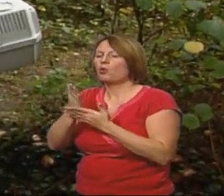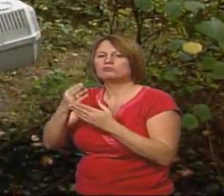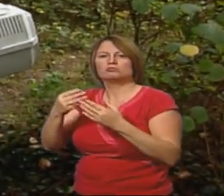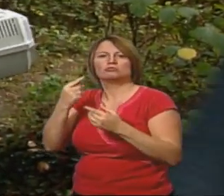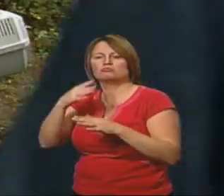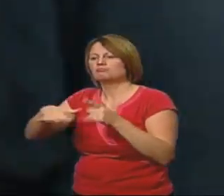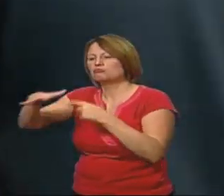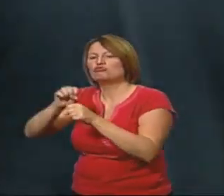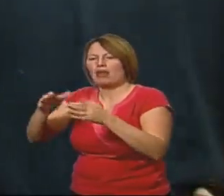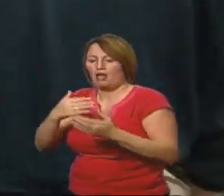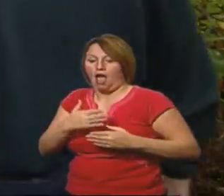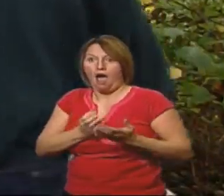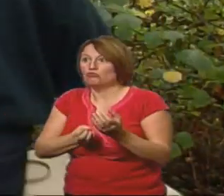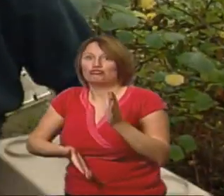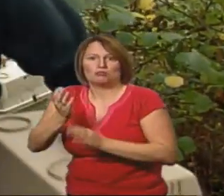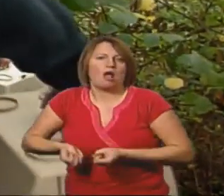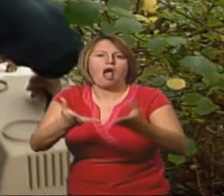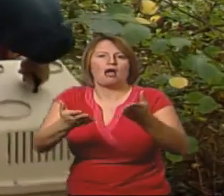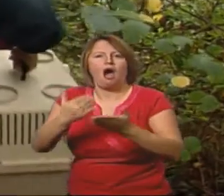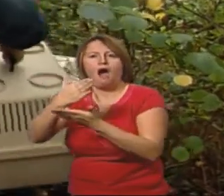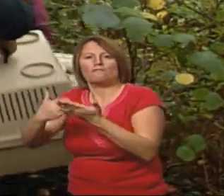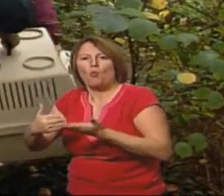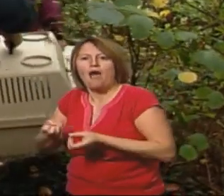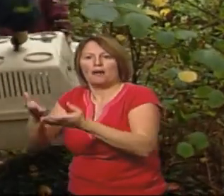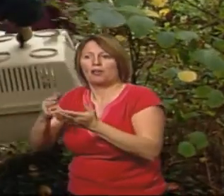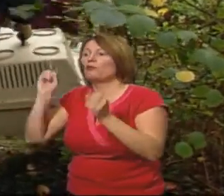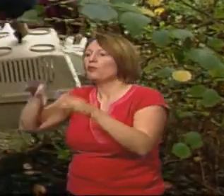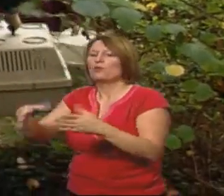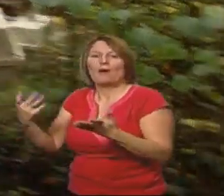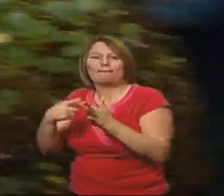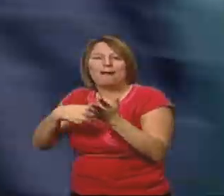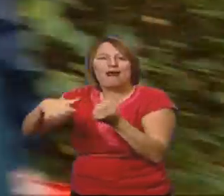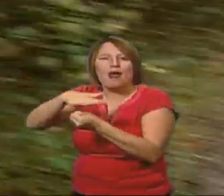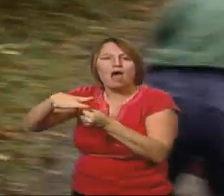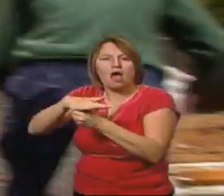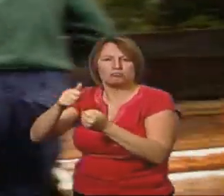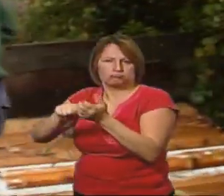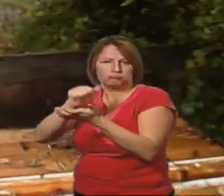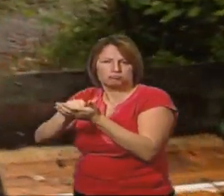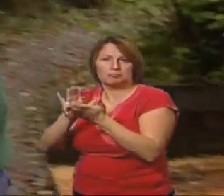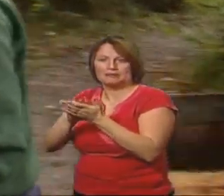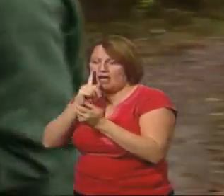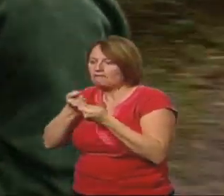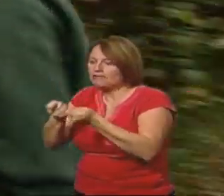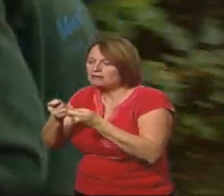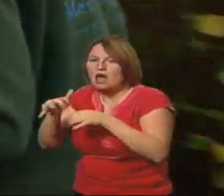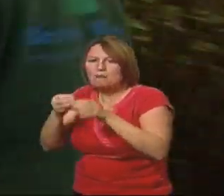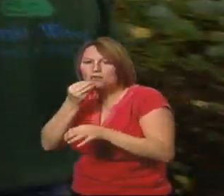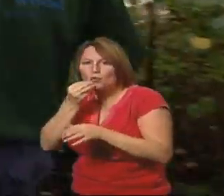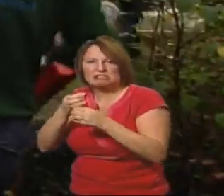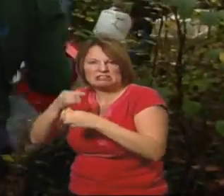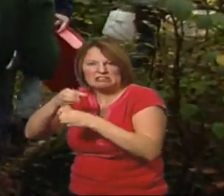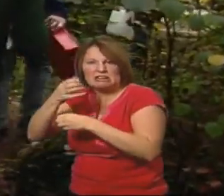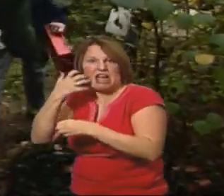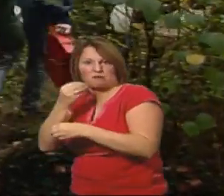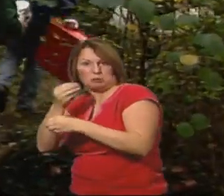called a soft release. This means they are put in a pen which is situated in a suitable area. We provide the animals with food, in this